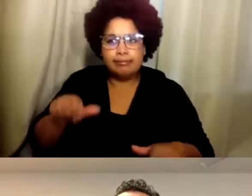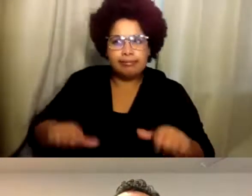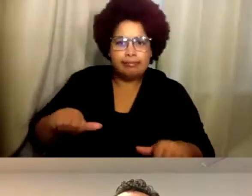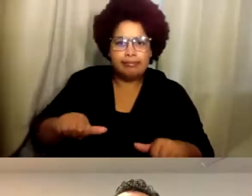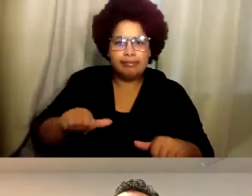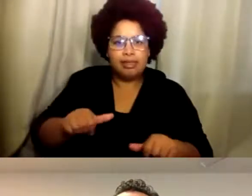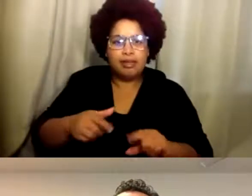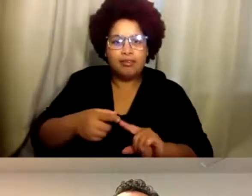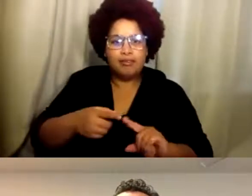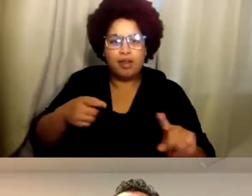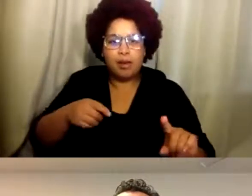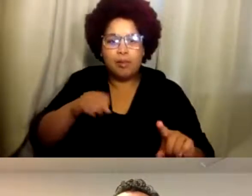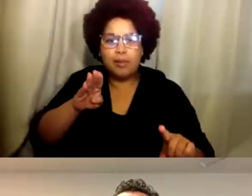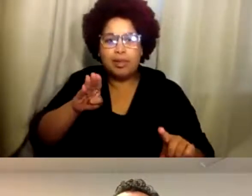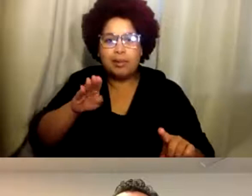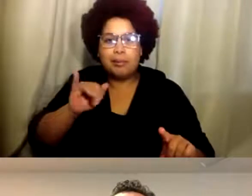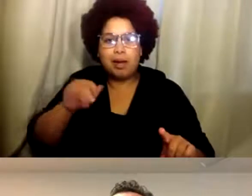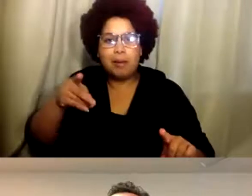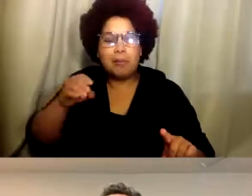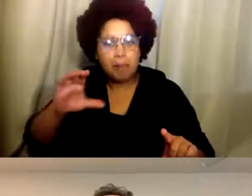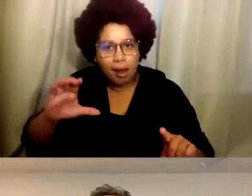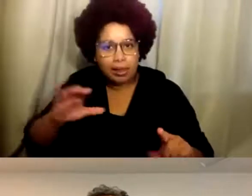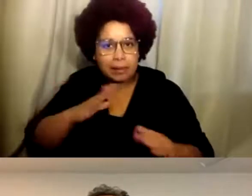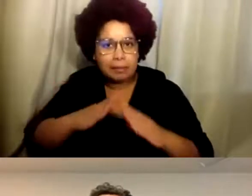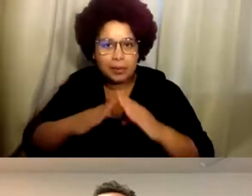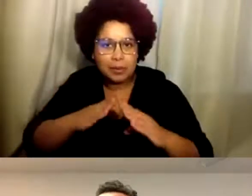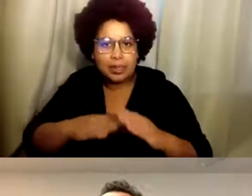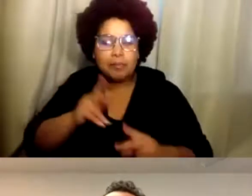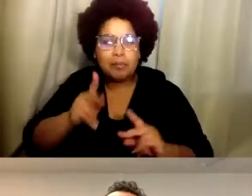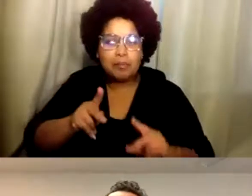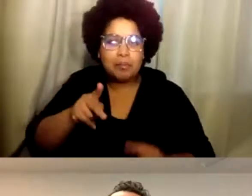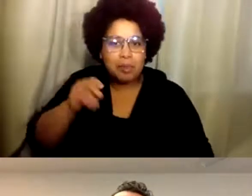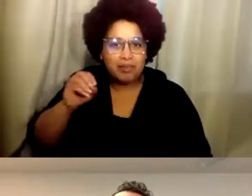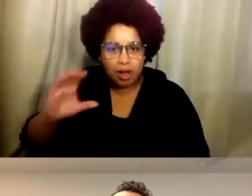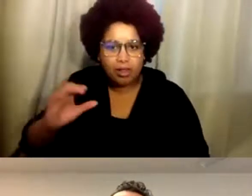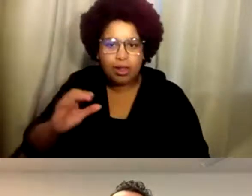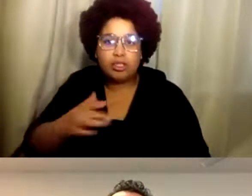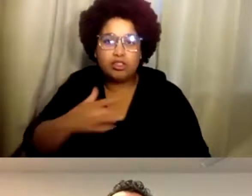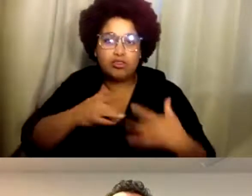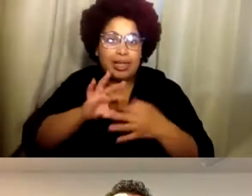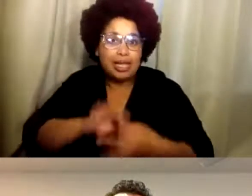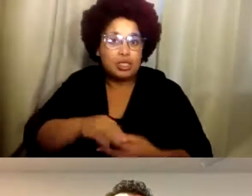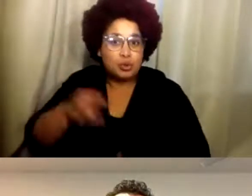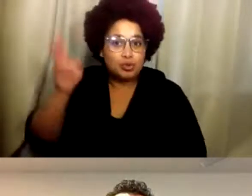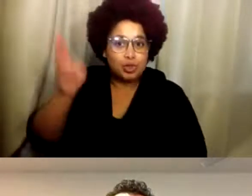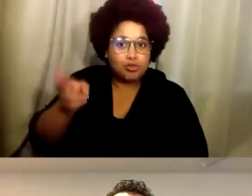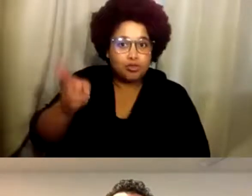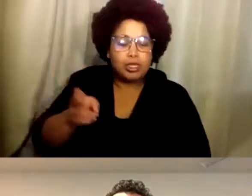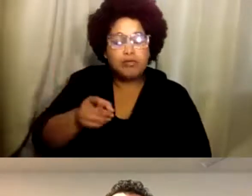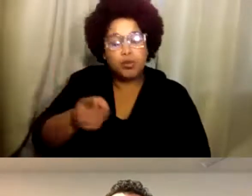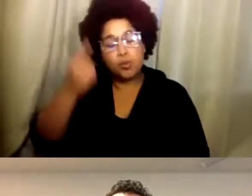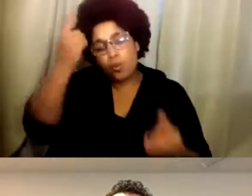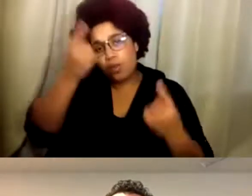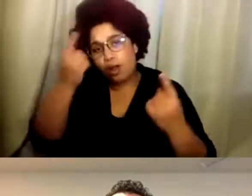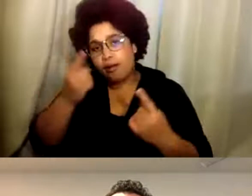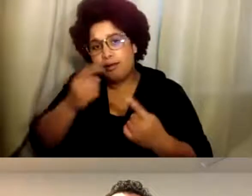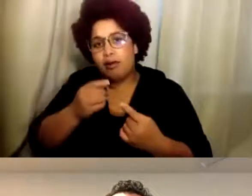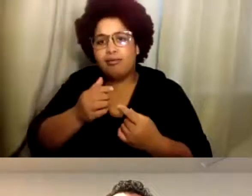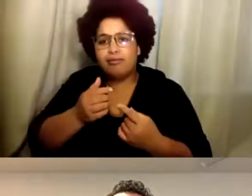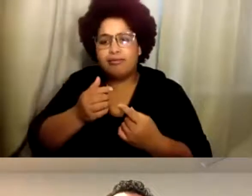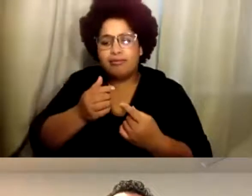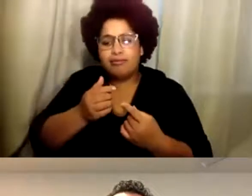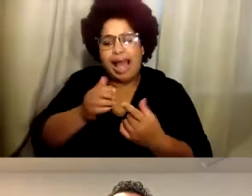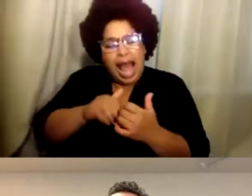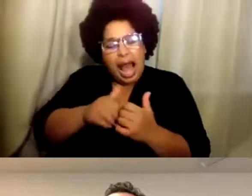been from the BIPOC community, people of color, and those concerns of history, et cetera. And so how have you thought of and tried to help people sort